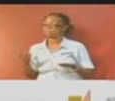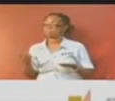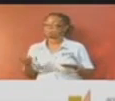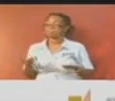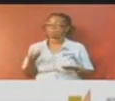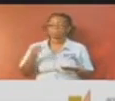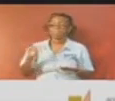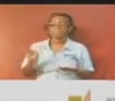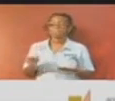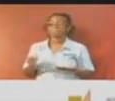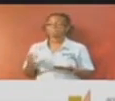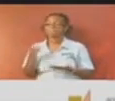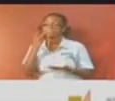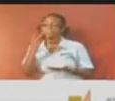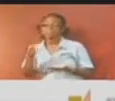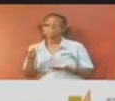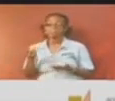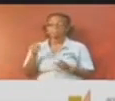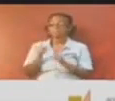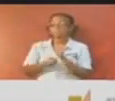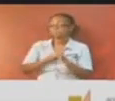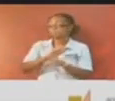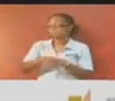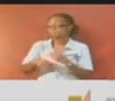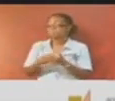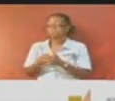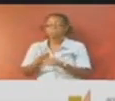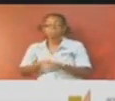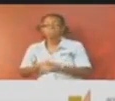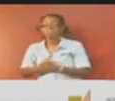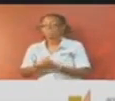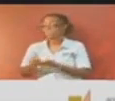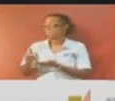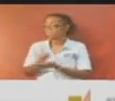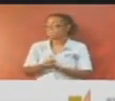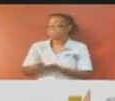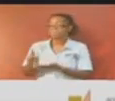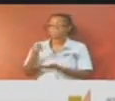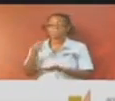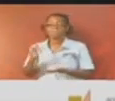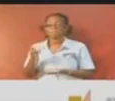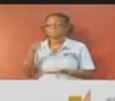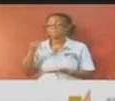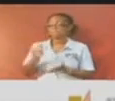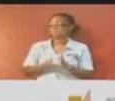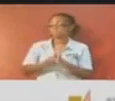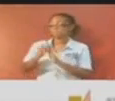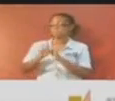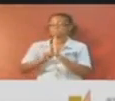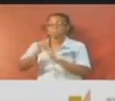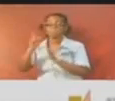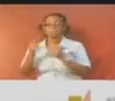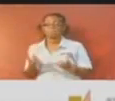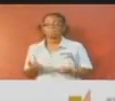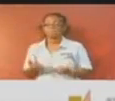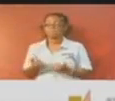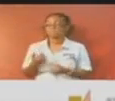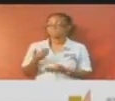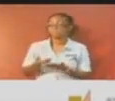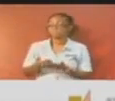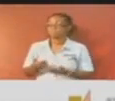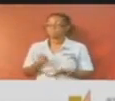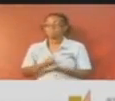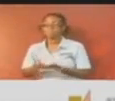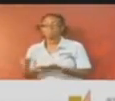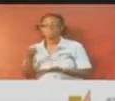17, 18, has gone progressively higher, and we're hoping that at this point, during the course of week 19, some of those measures that we've been